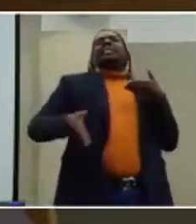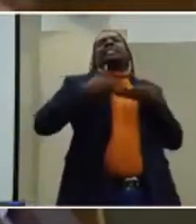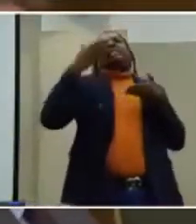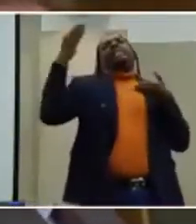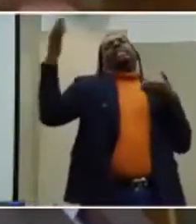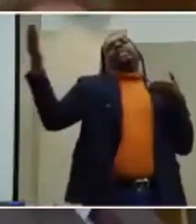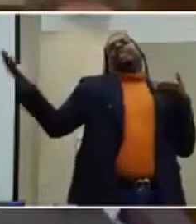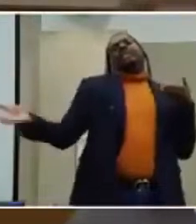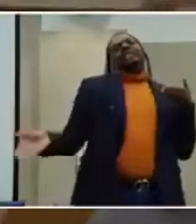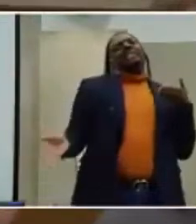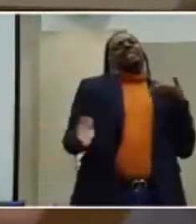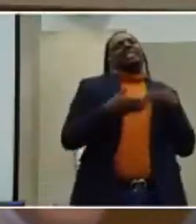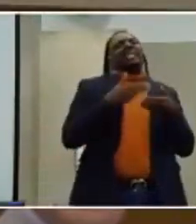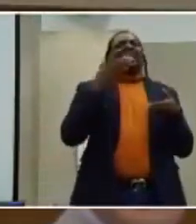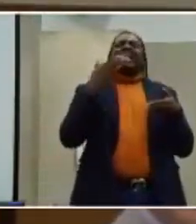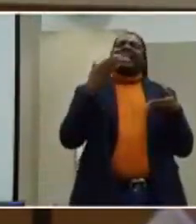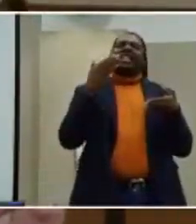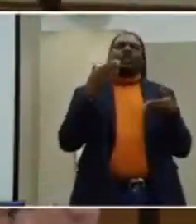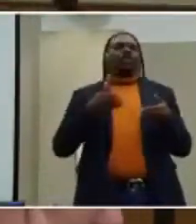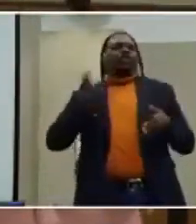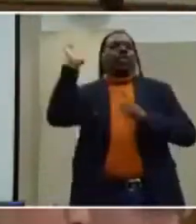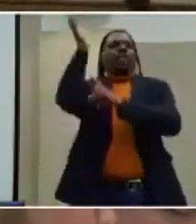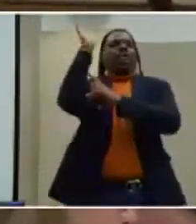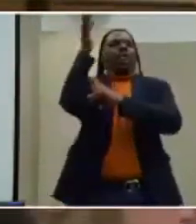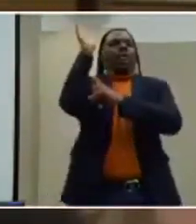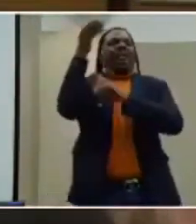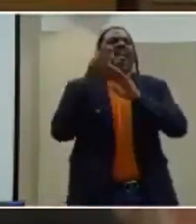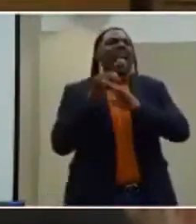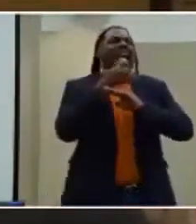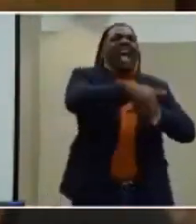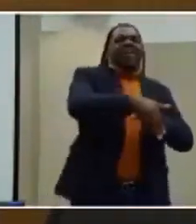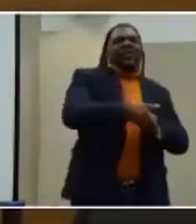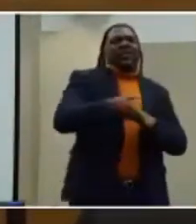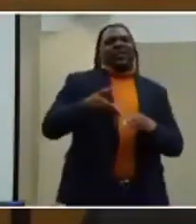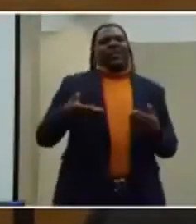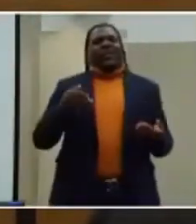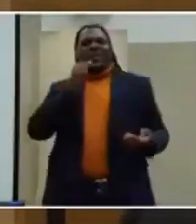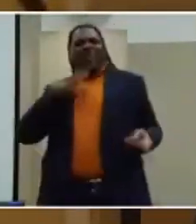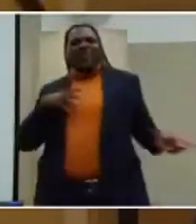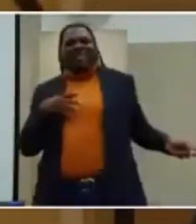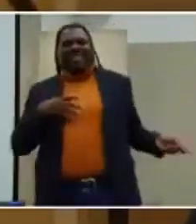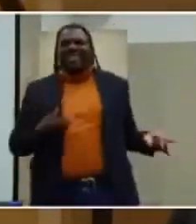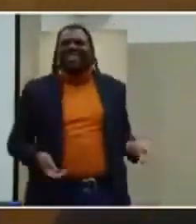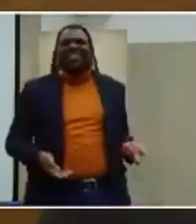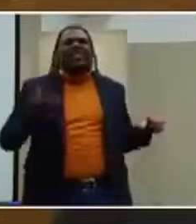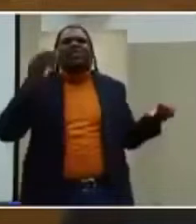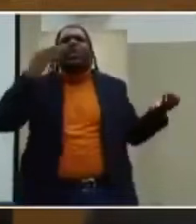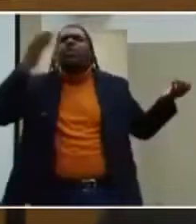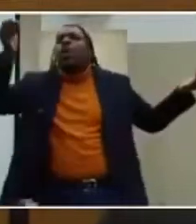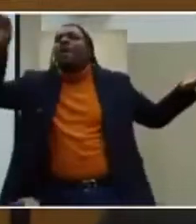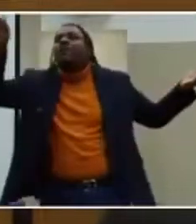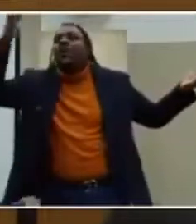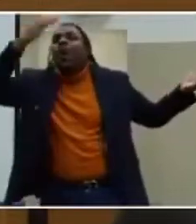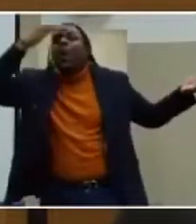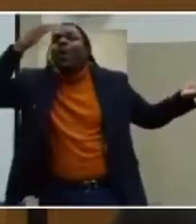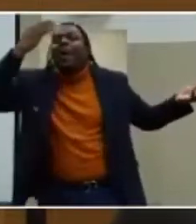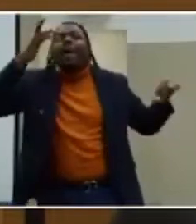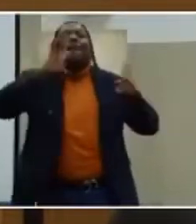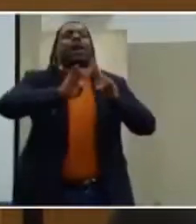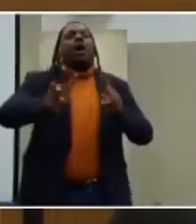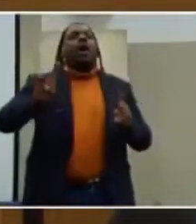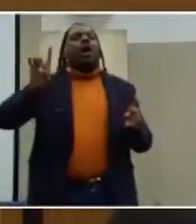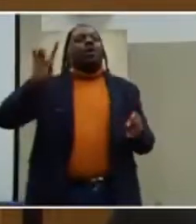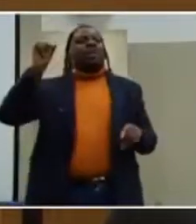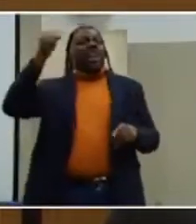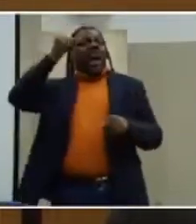to go after the Lieutenant Governor, who is just fabulous. I don't know if you all know this or not, but Lieutenant